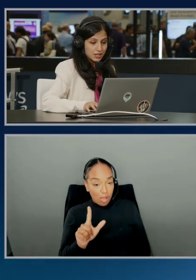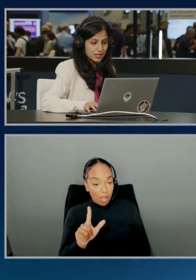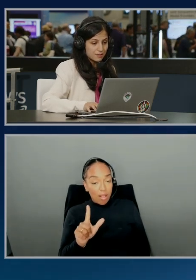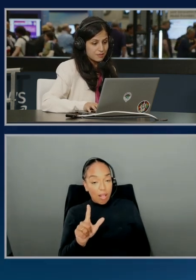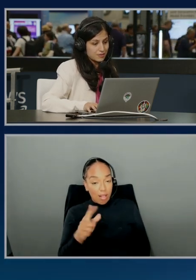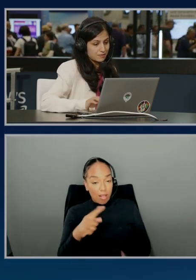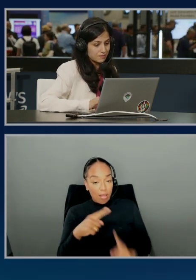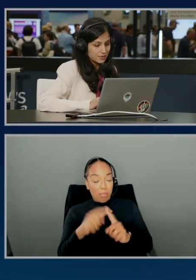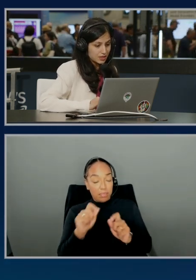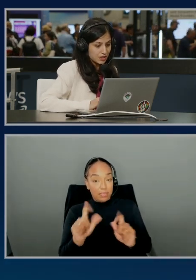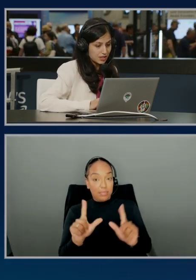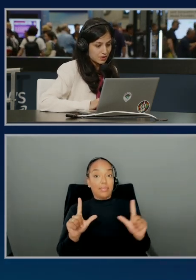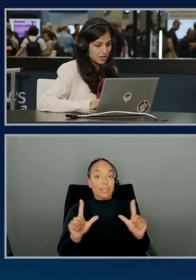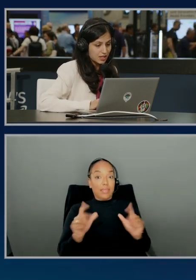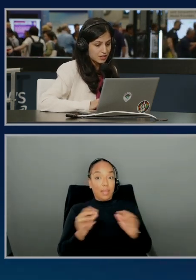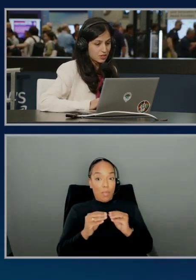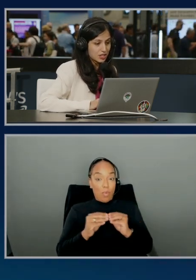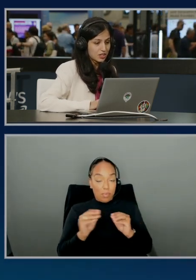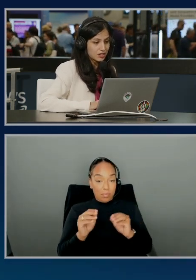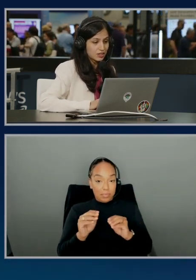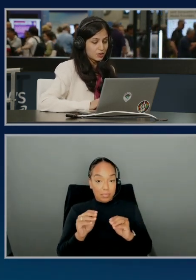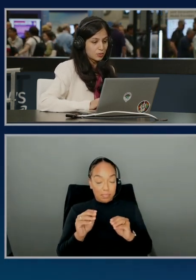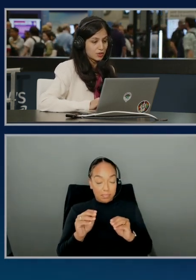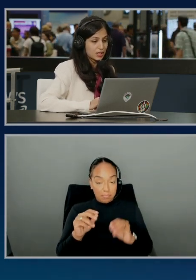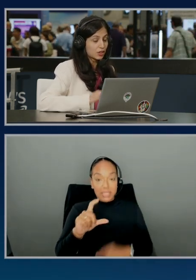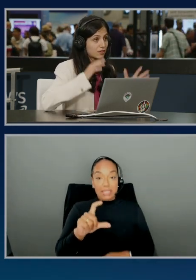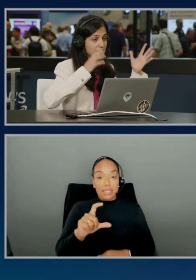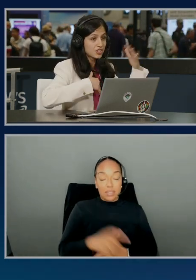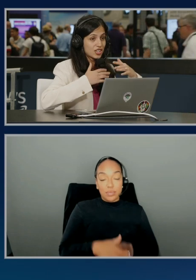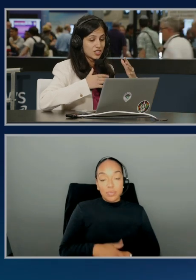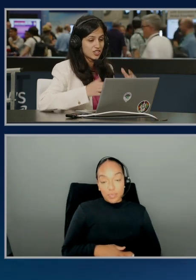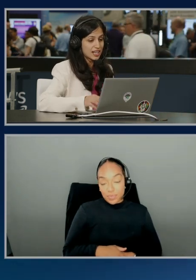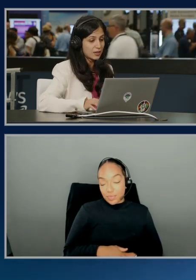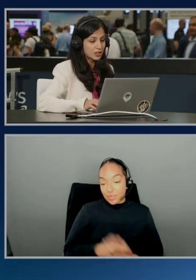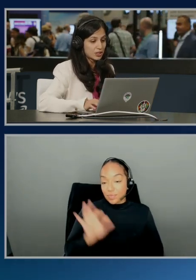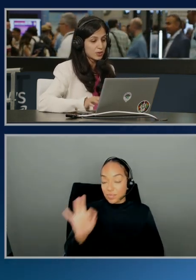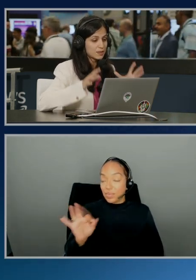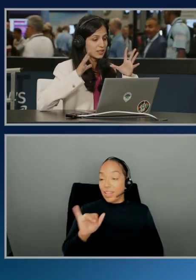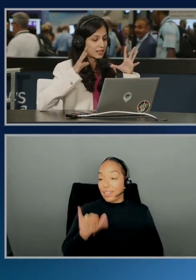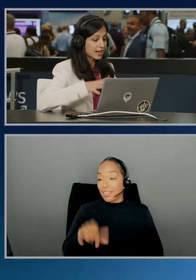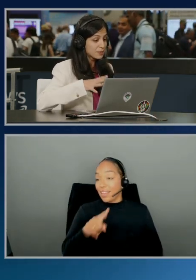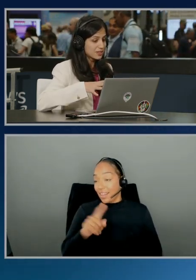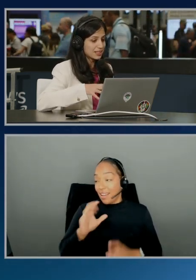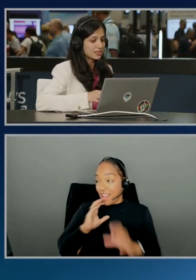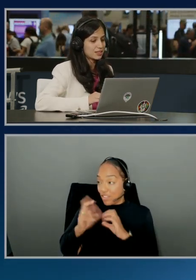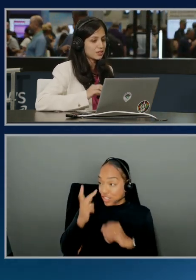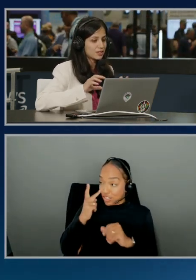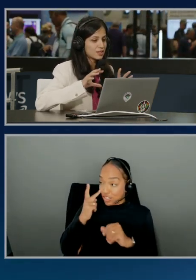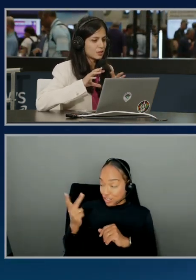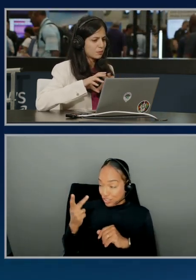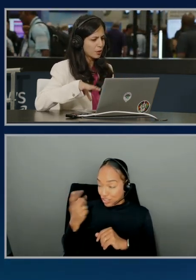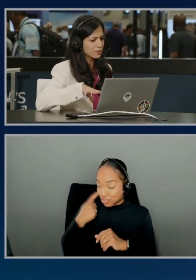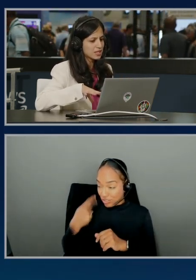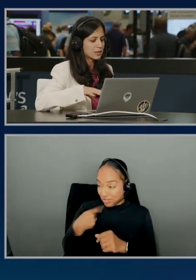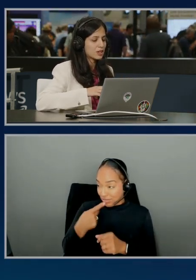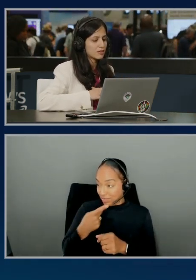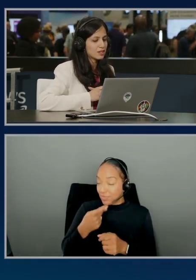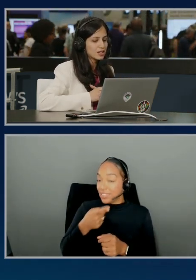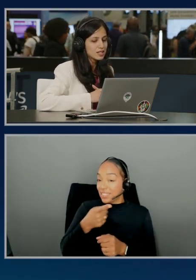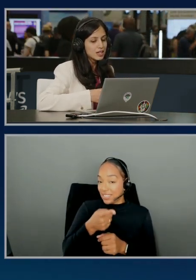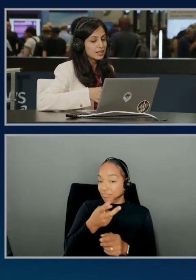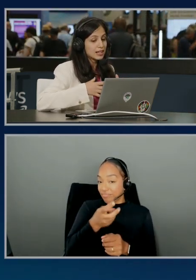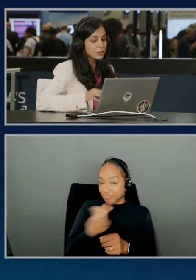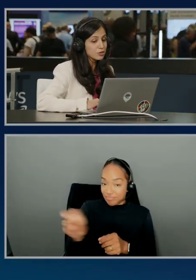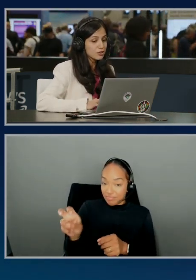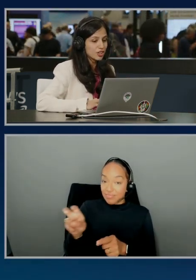we go. Great, Yeah. perfect, thank you. Okay, so here, the conversation I just had with Q has been encapsulated into this, problem statement of